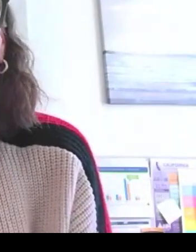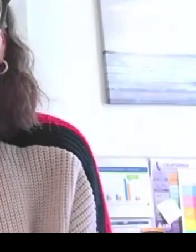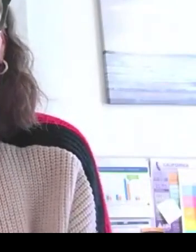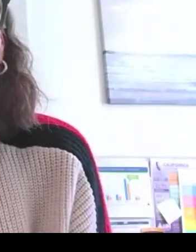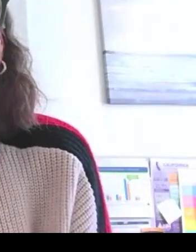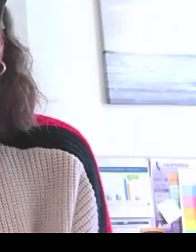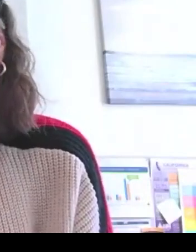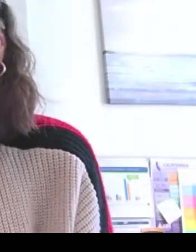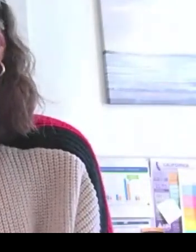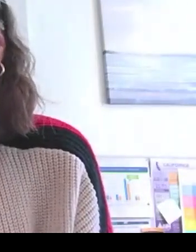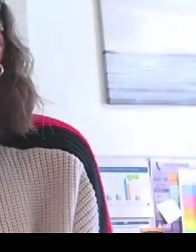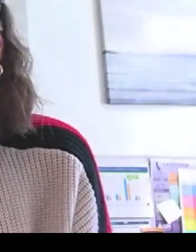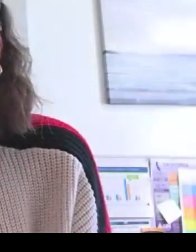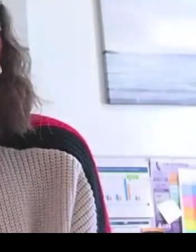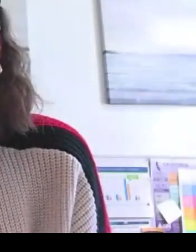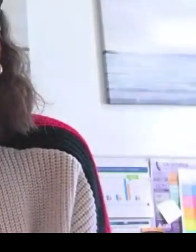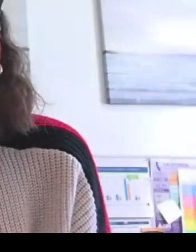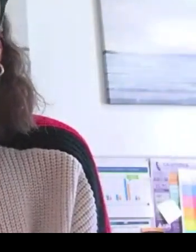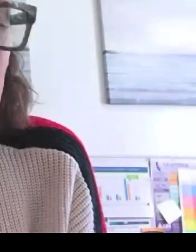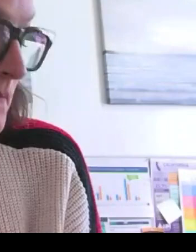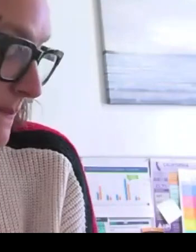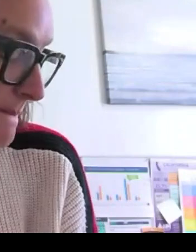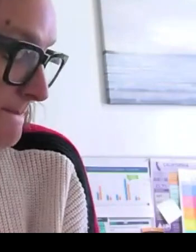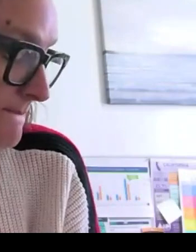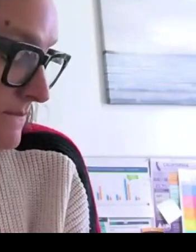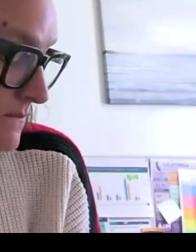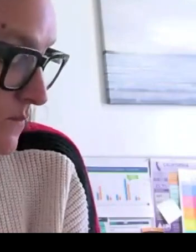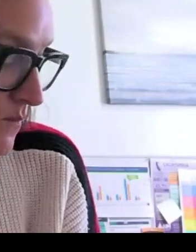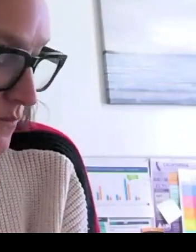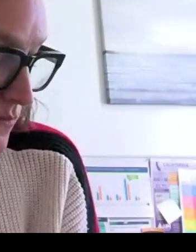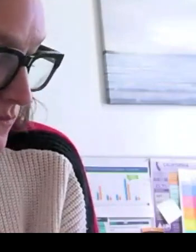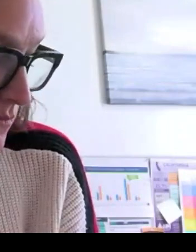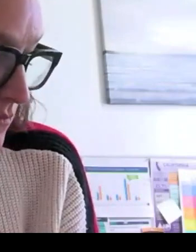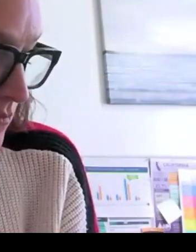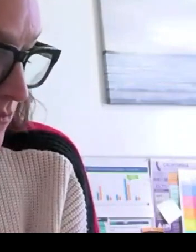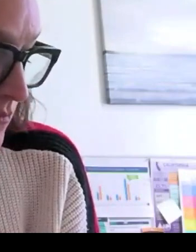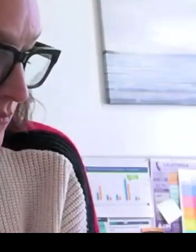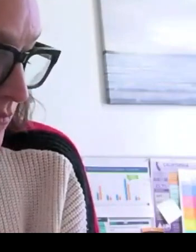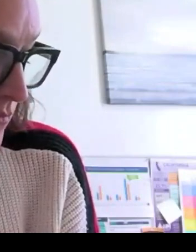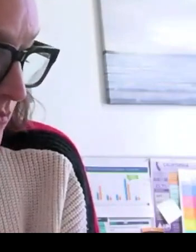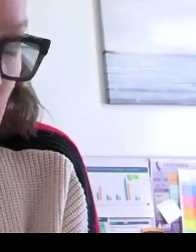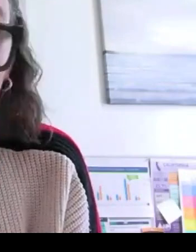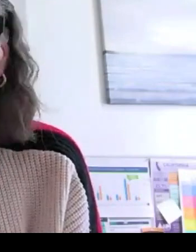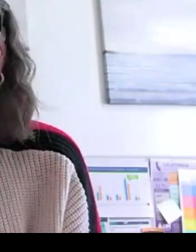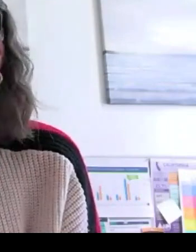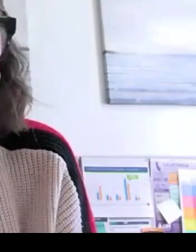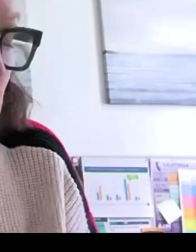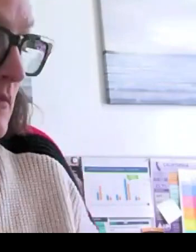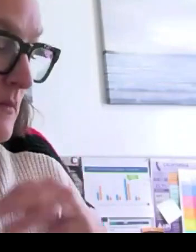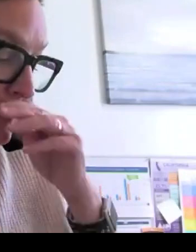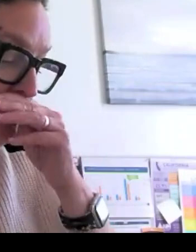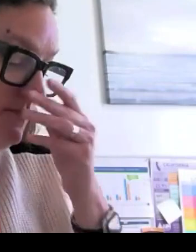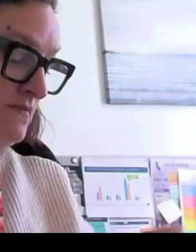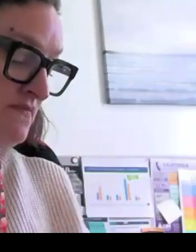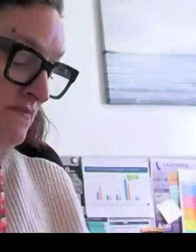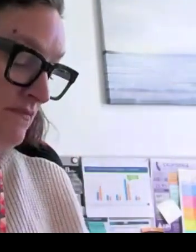great. Okay, I think we have time for one more question, and I think that Carlos might have his hand up in the room.